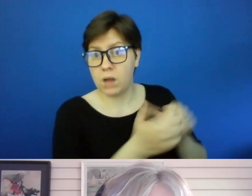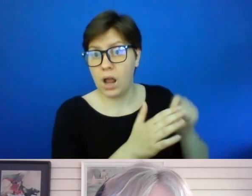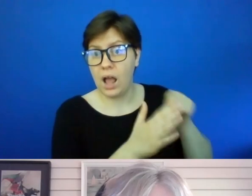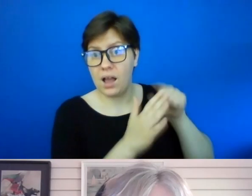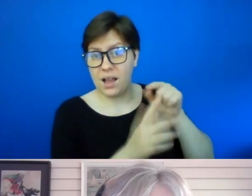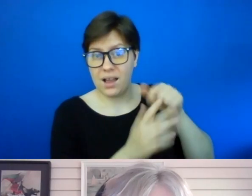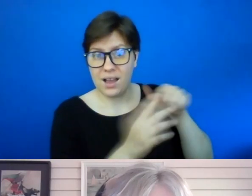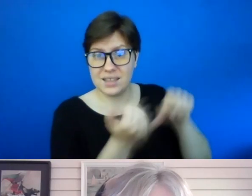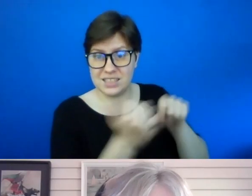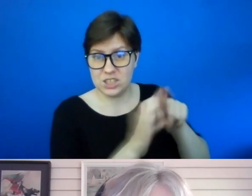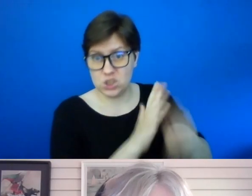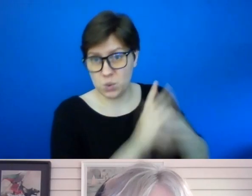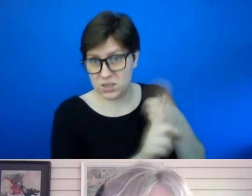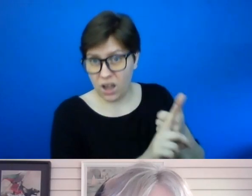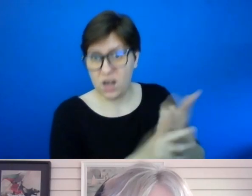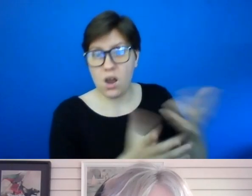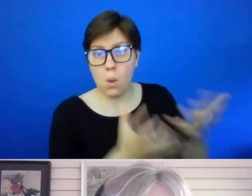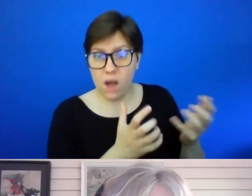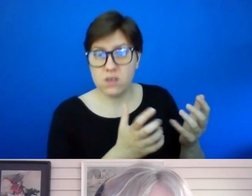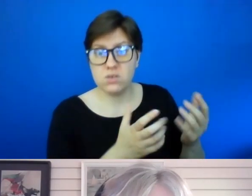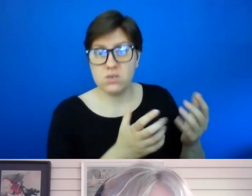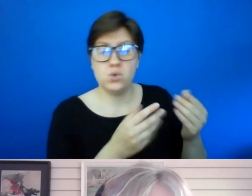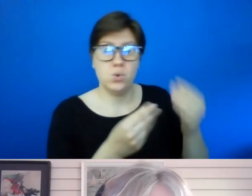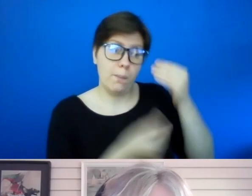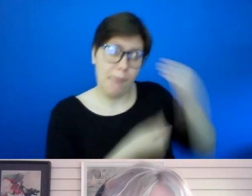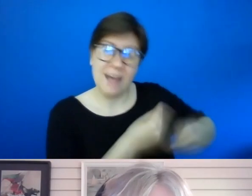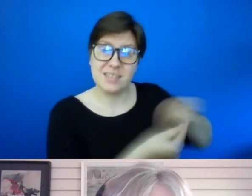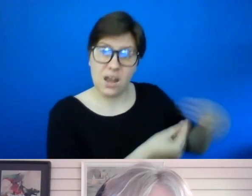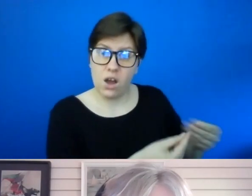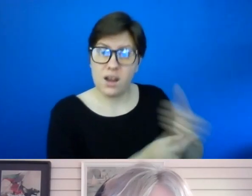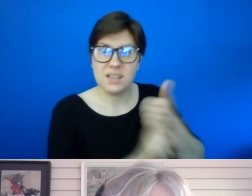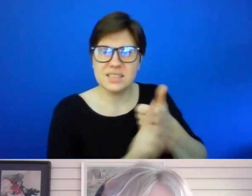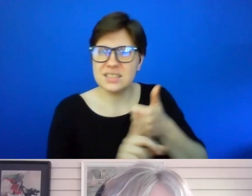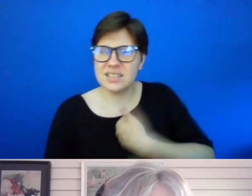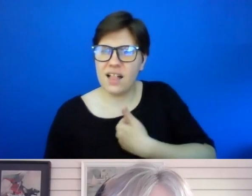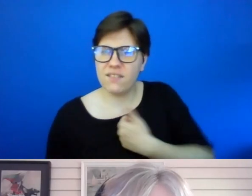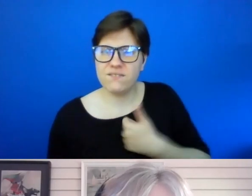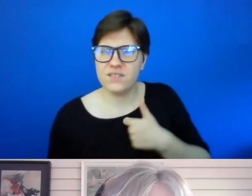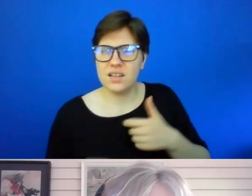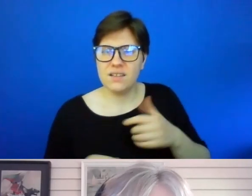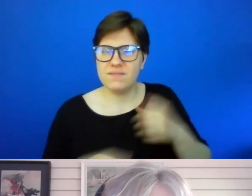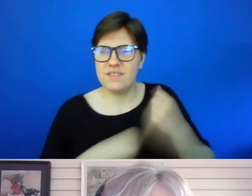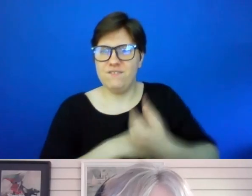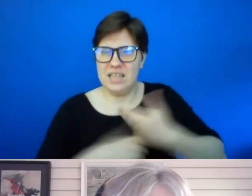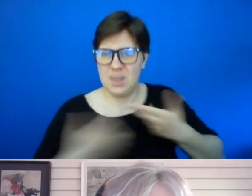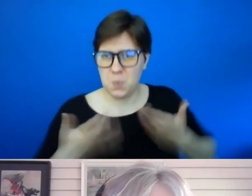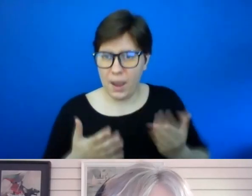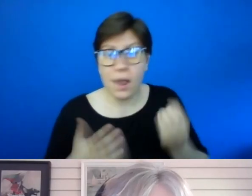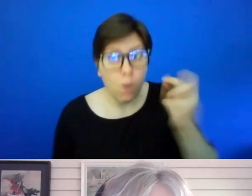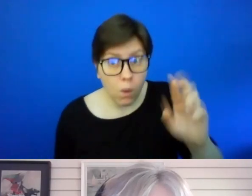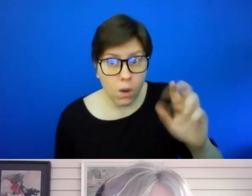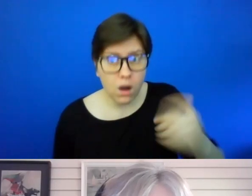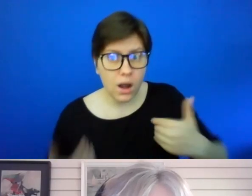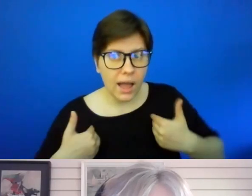and wanting to pass that on in a self-defeating way, or having a